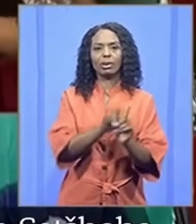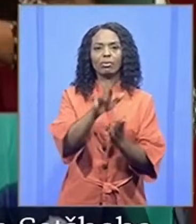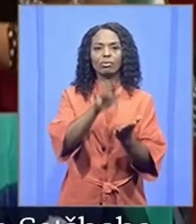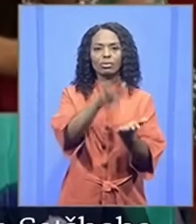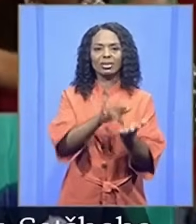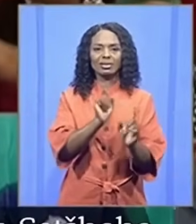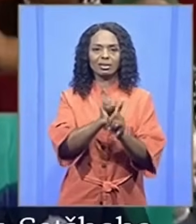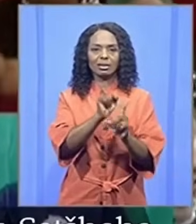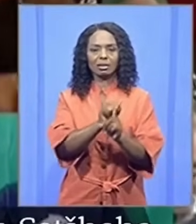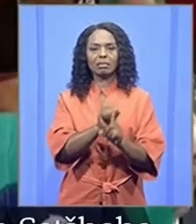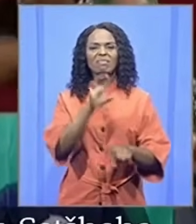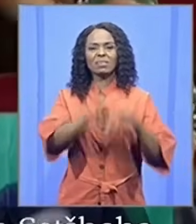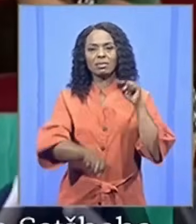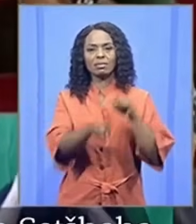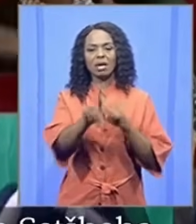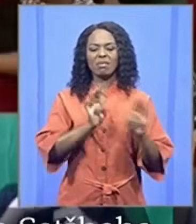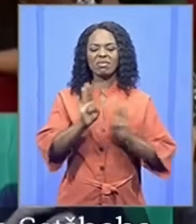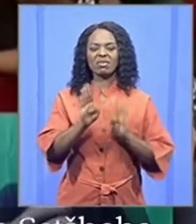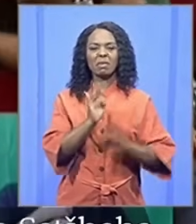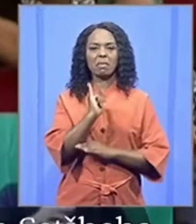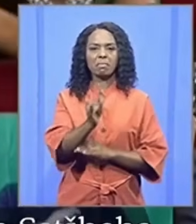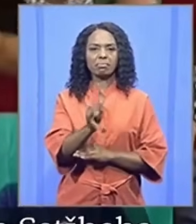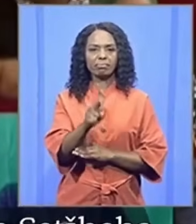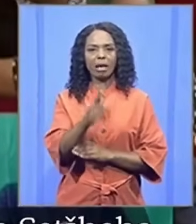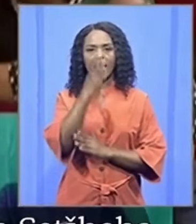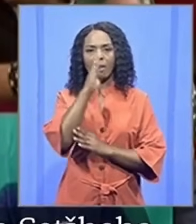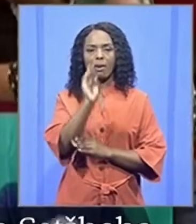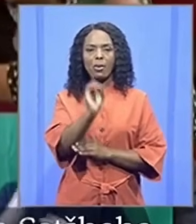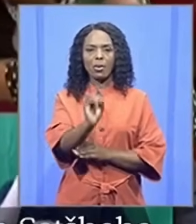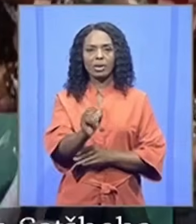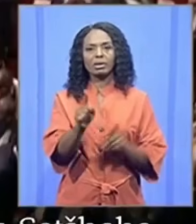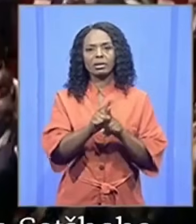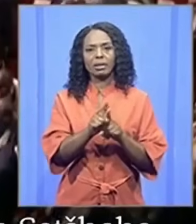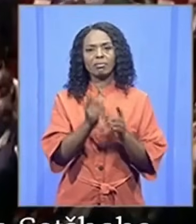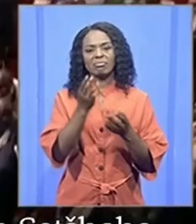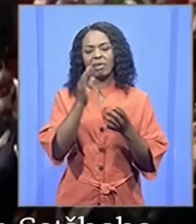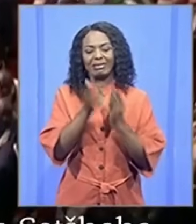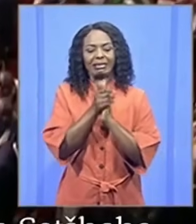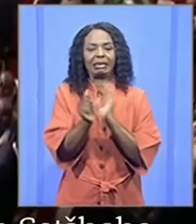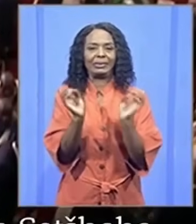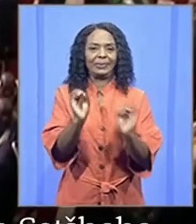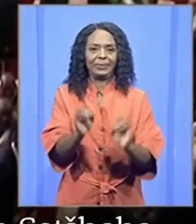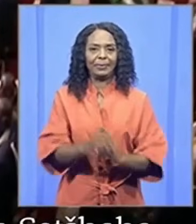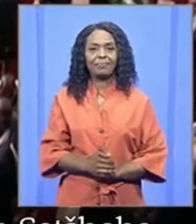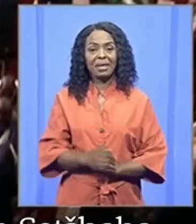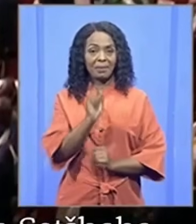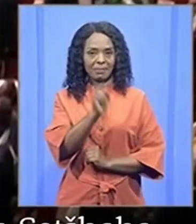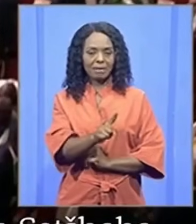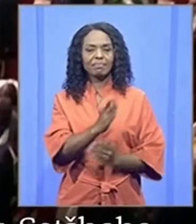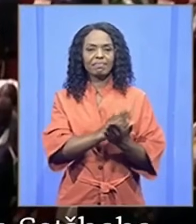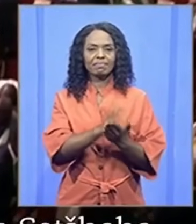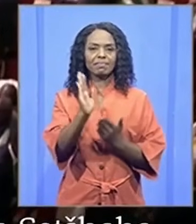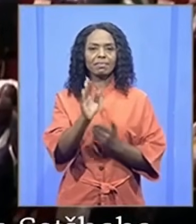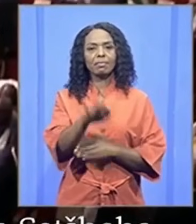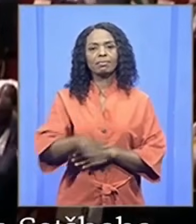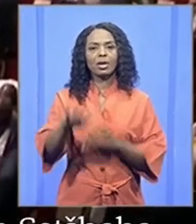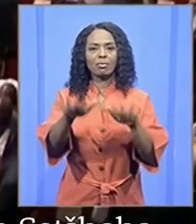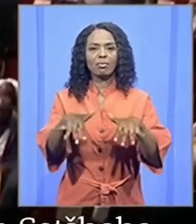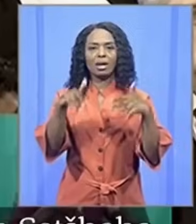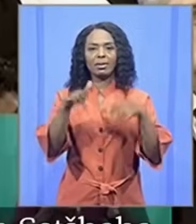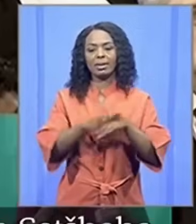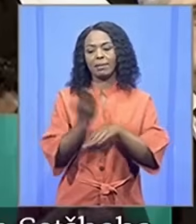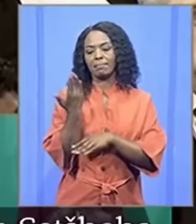hweditše gore o na le maitshwaro ao a sa amogelegego le go hloka bokgoni. Seo ke seo se diregilego ka parlamenteng